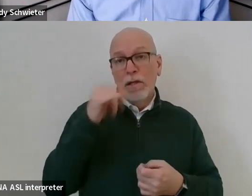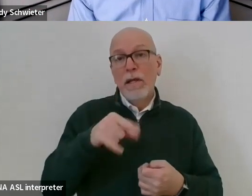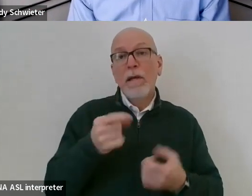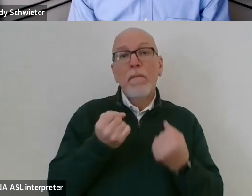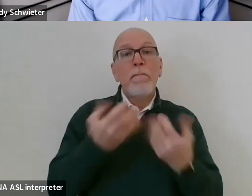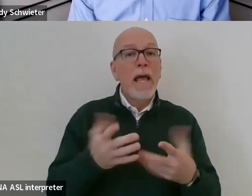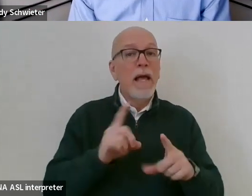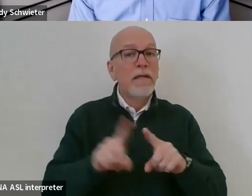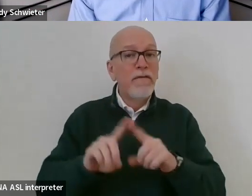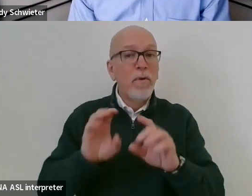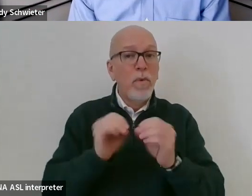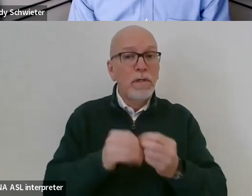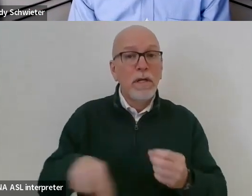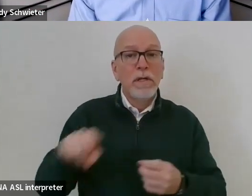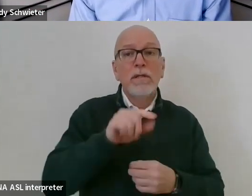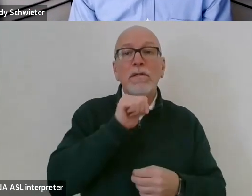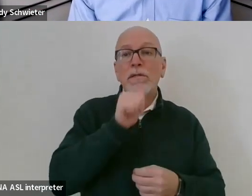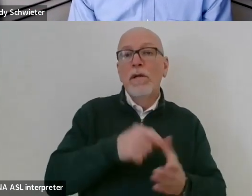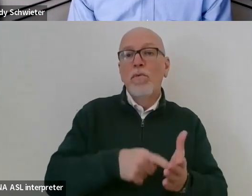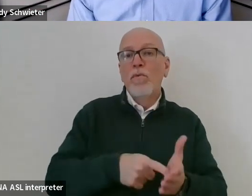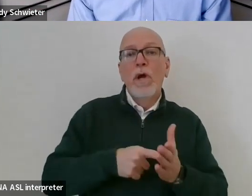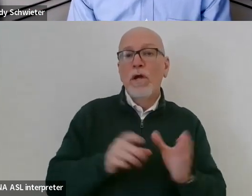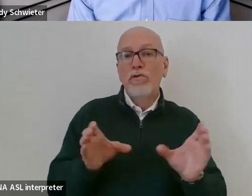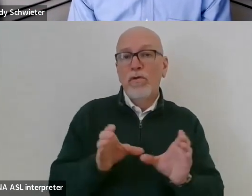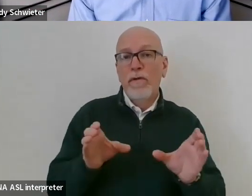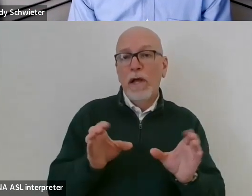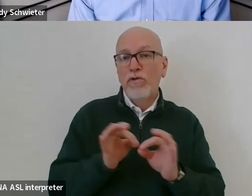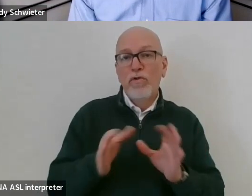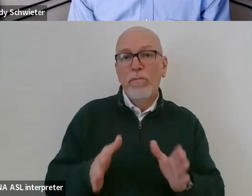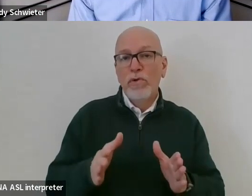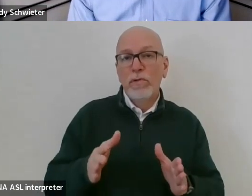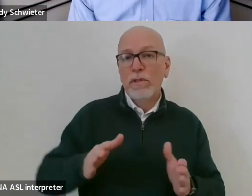many organizations aren't requiring certified